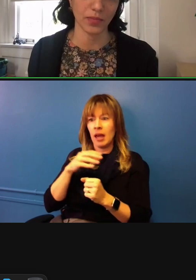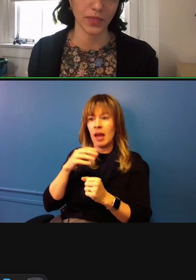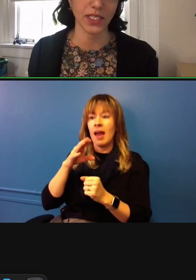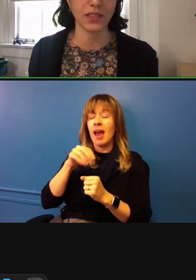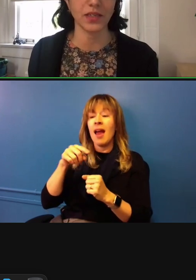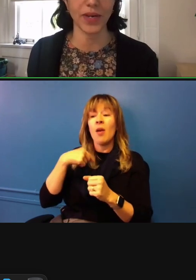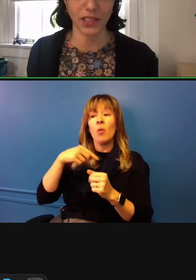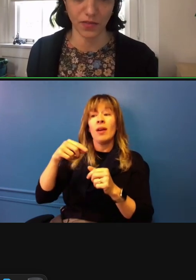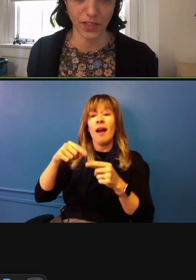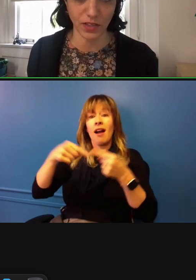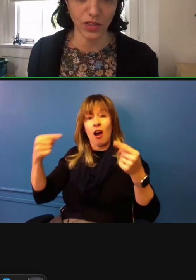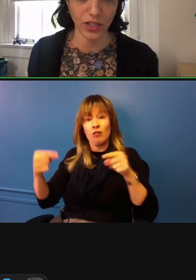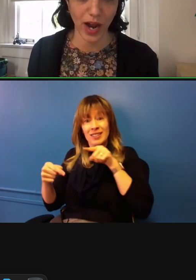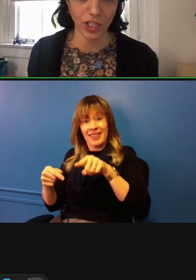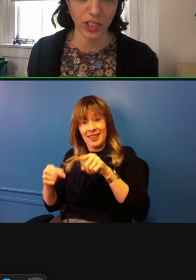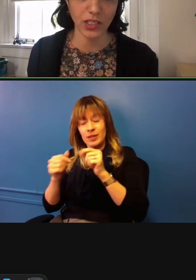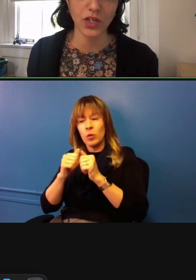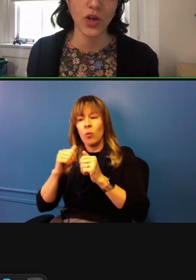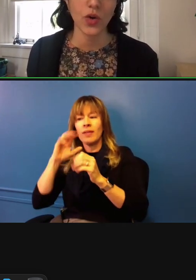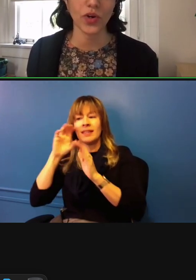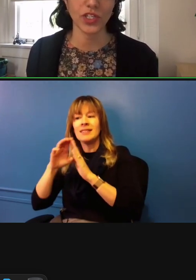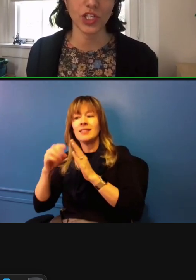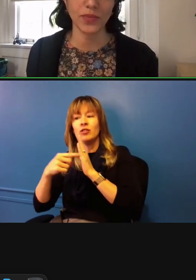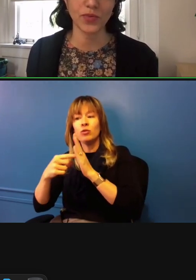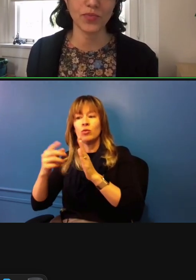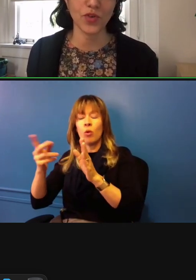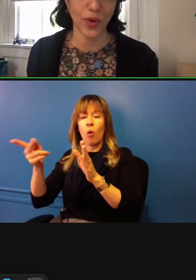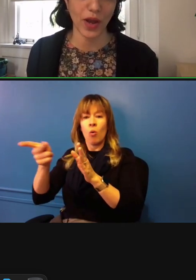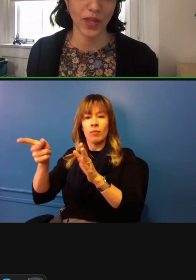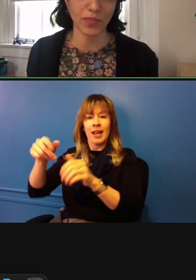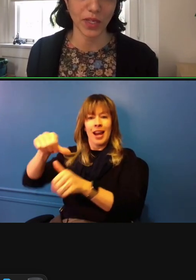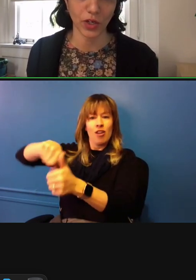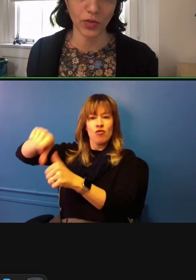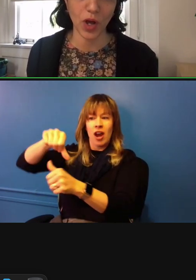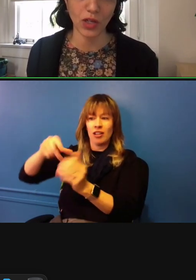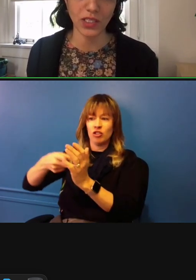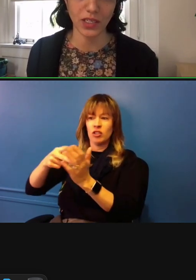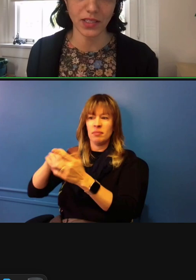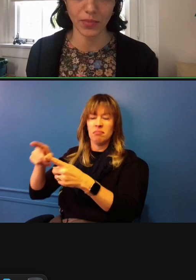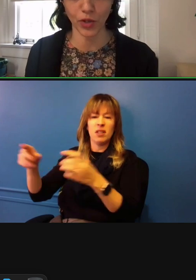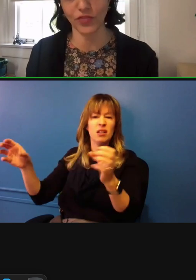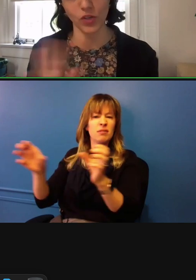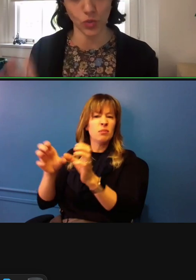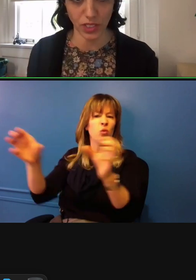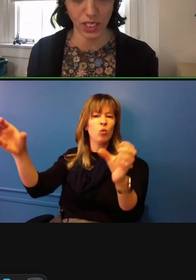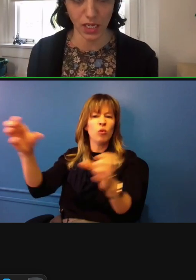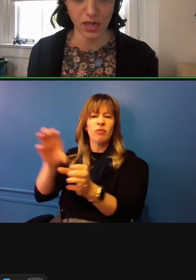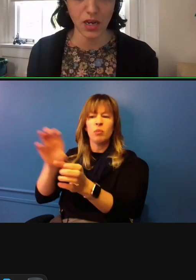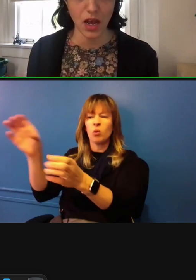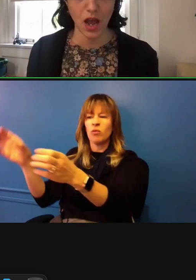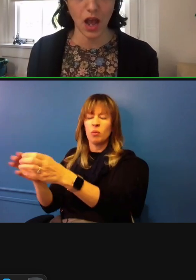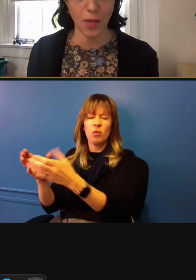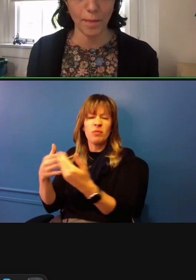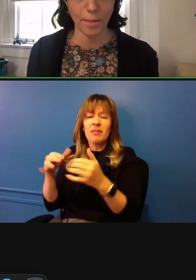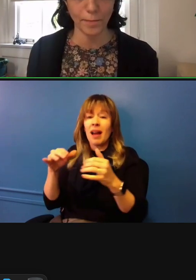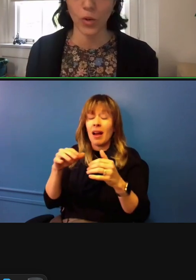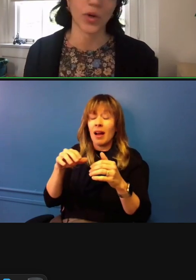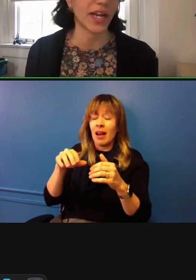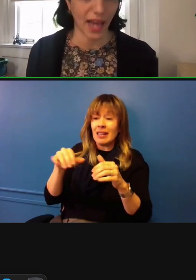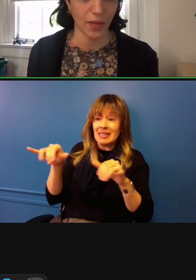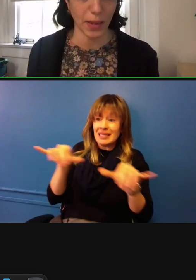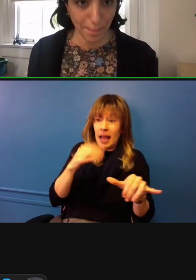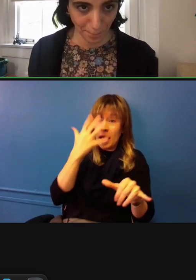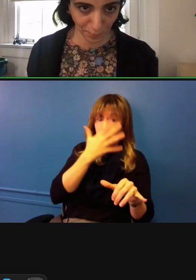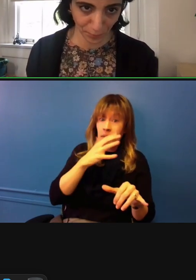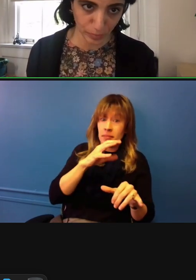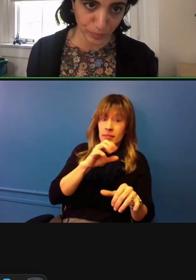with scenes depicting physical interactions, where the shapes would move around like billiard balls in a similar visual scene, but